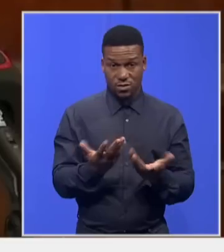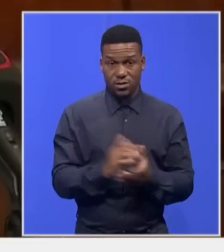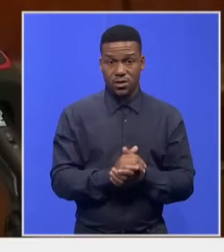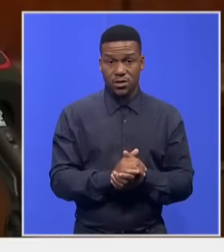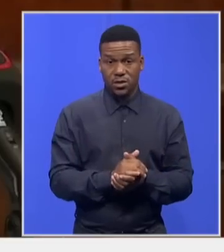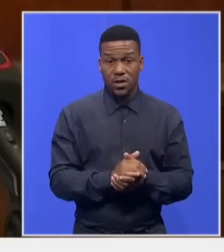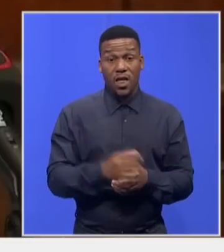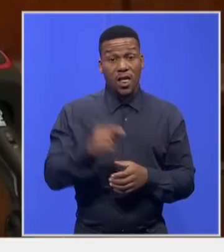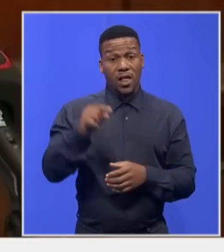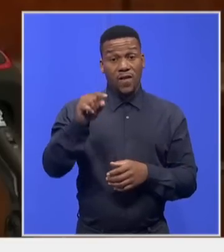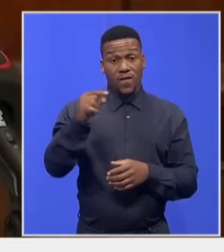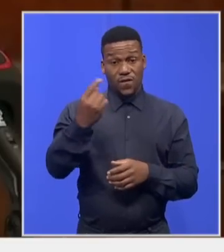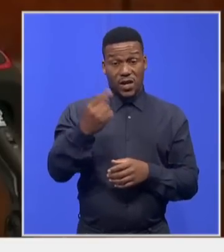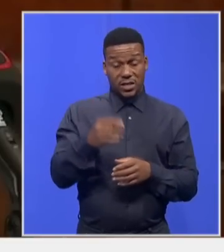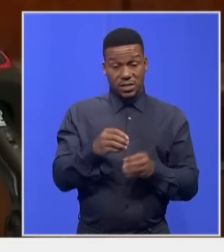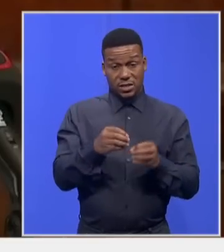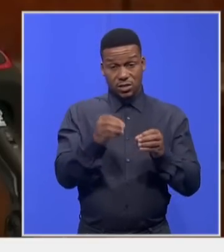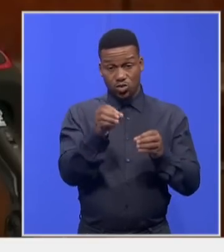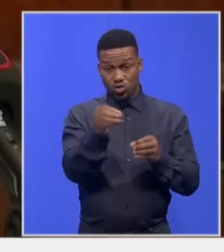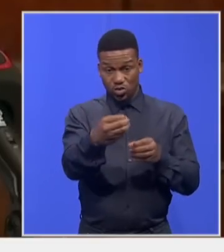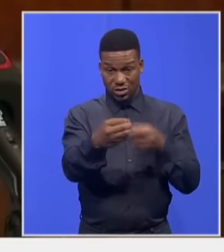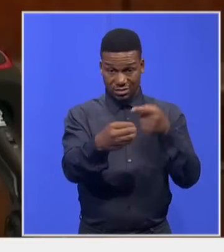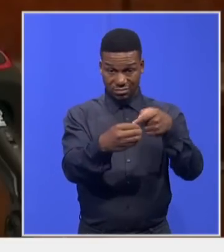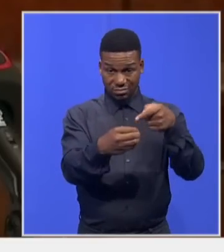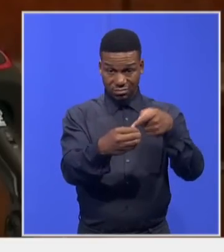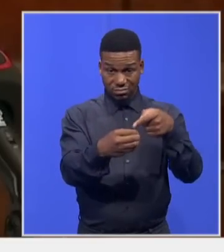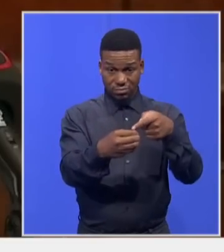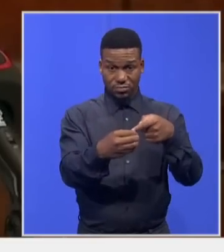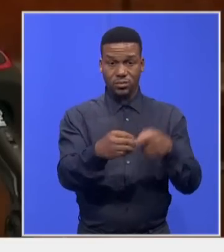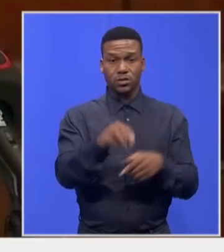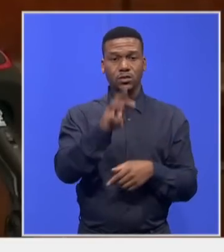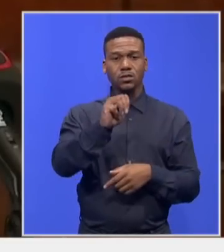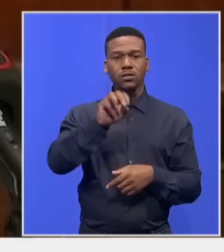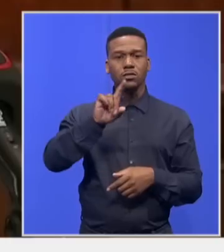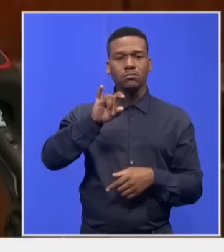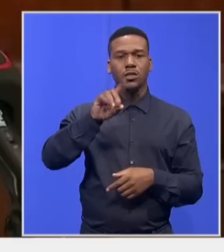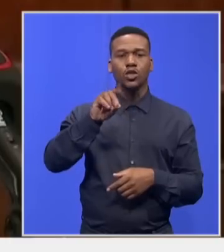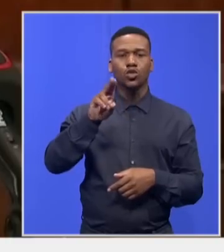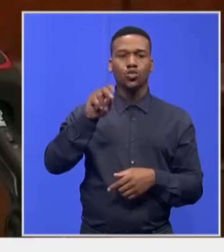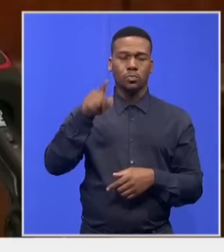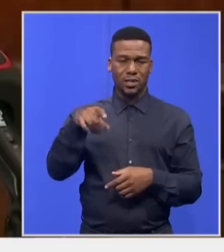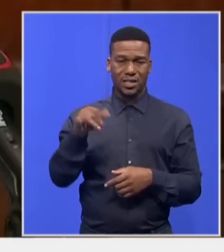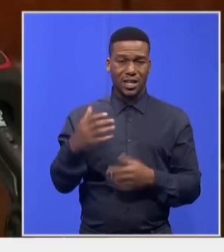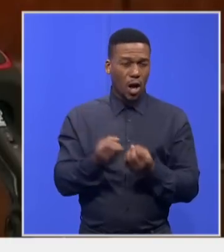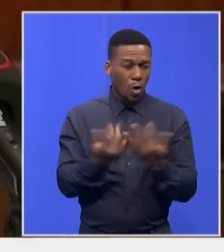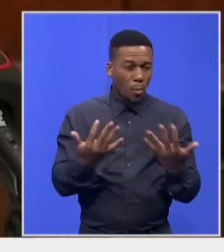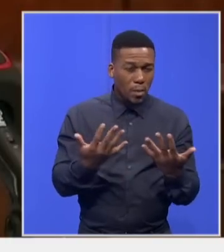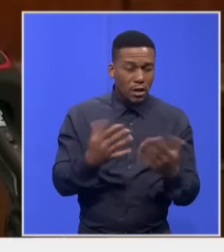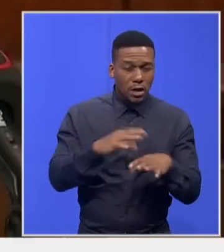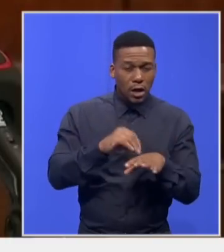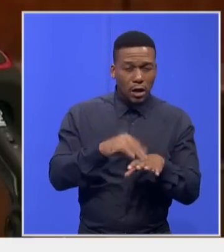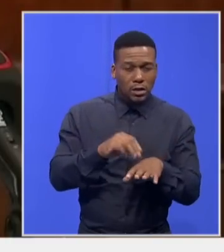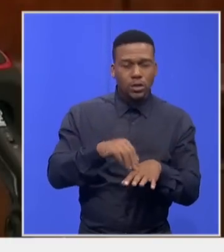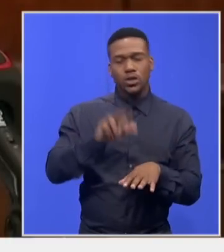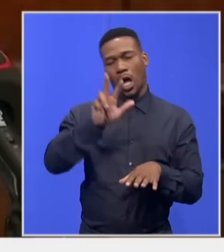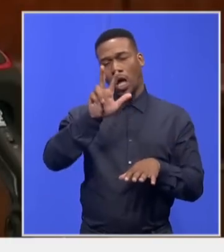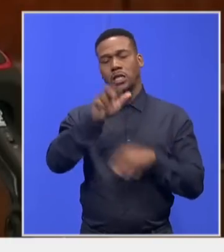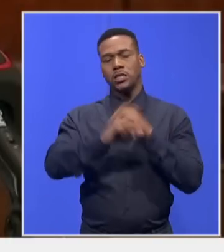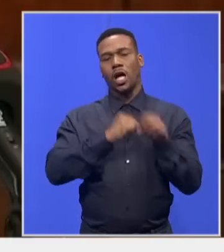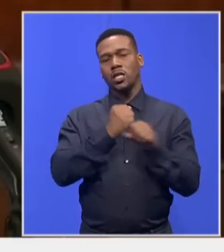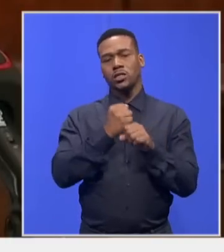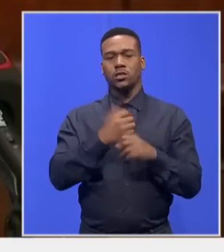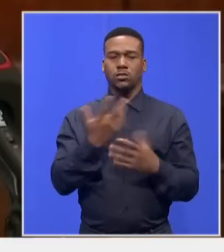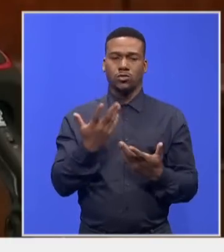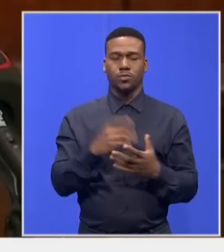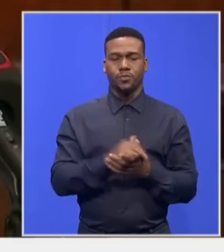first unit of Medupi commissioned in 2015. So it's almost about 8 years old. So we know